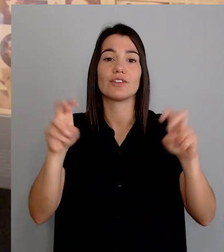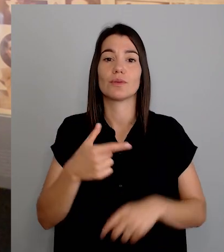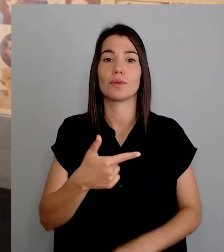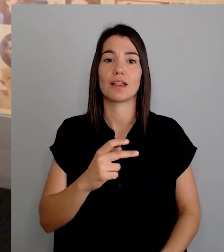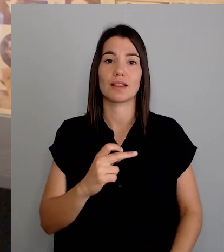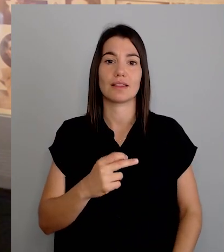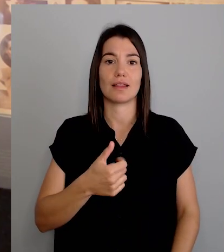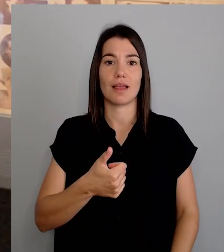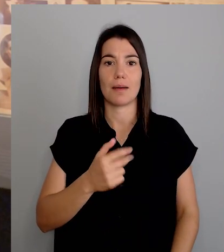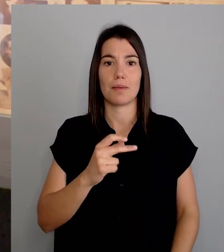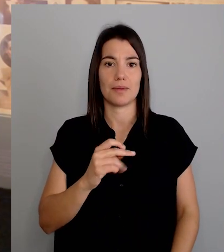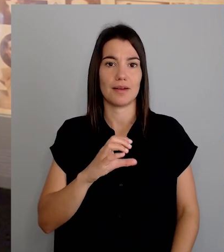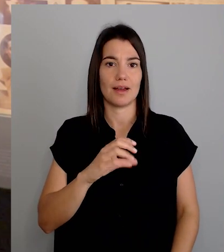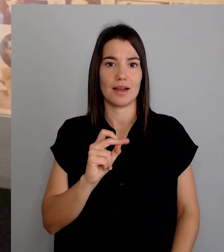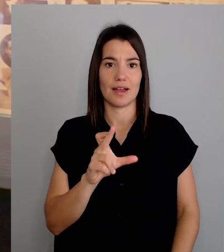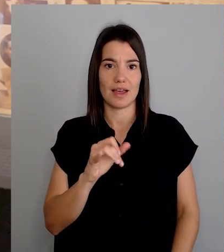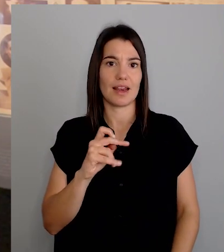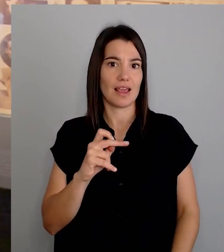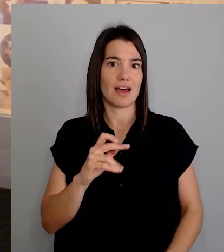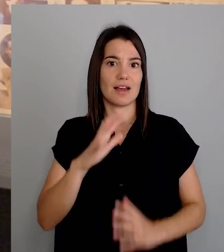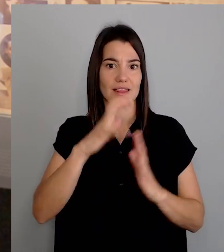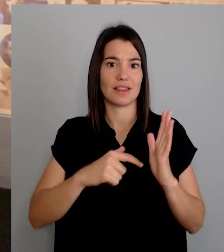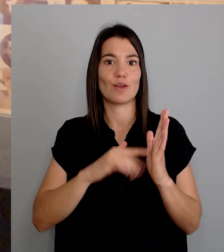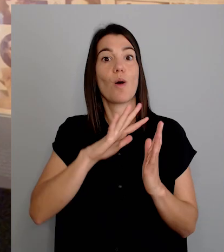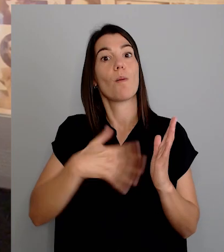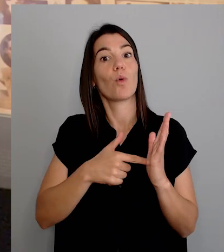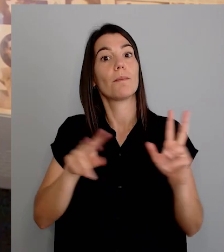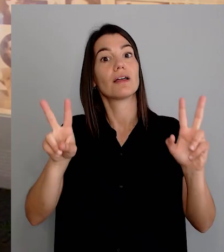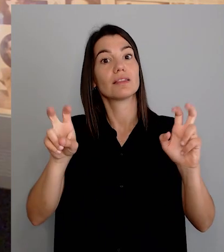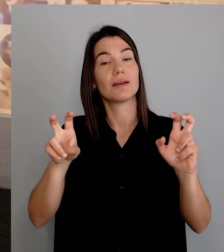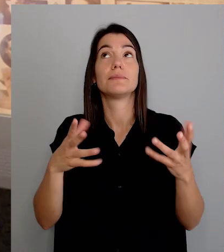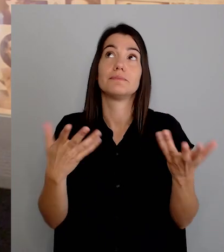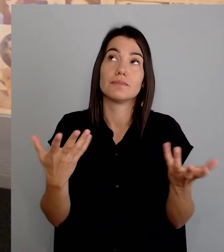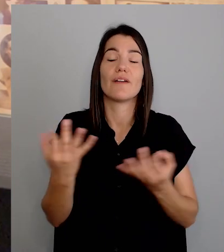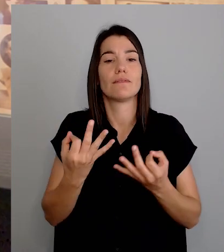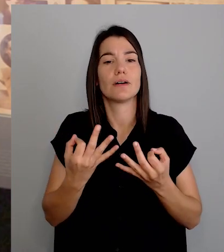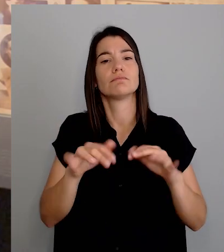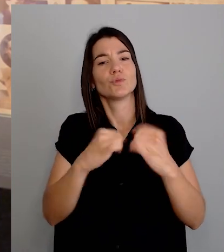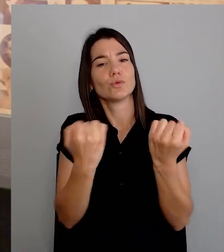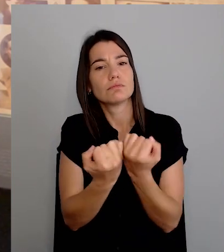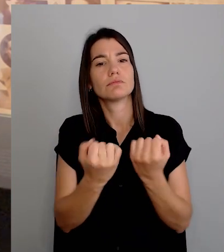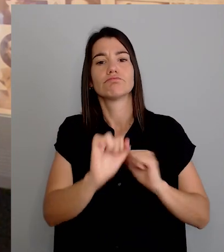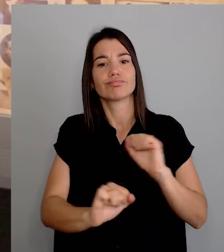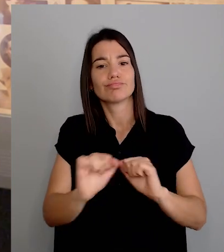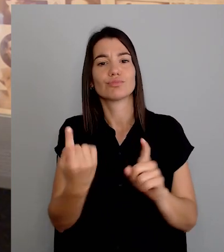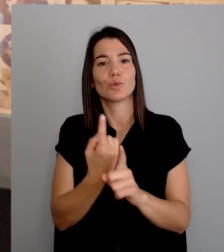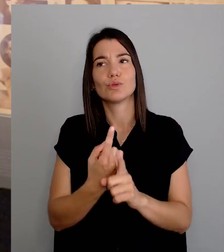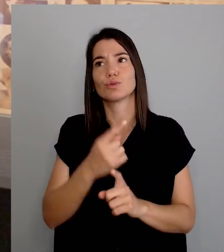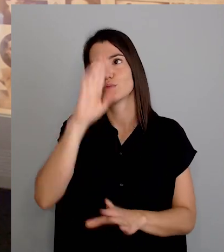tobacco industry, which is a poem that talks about sociological,